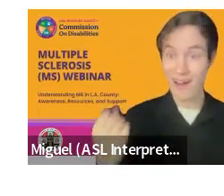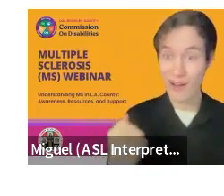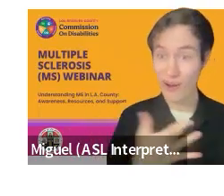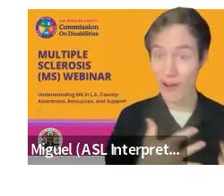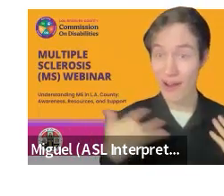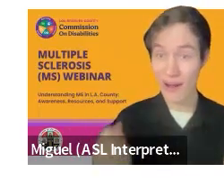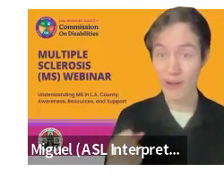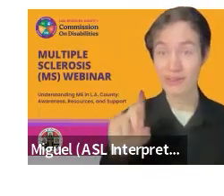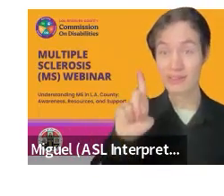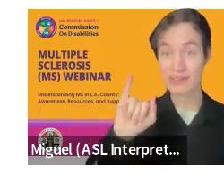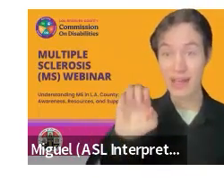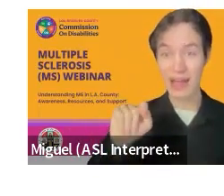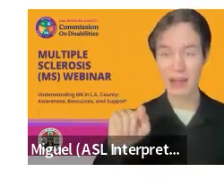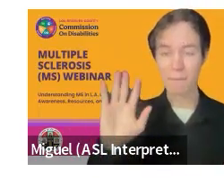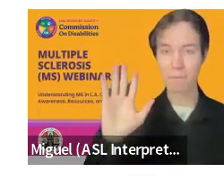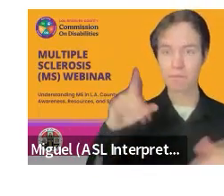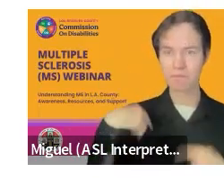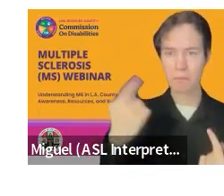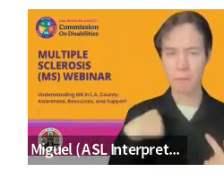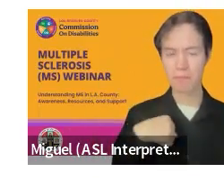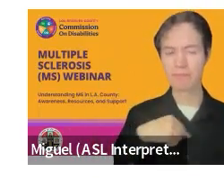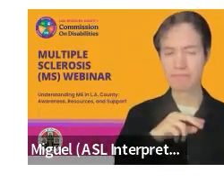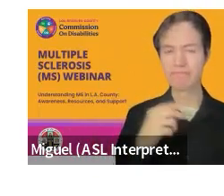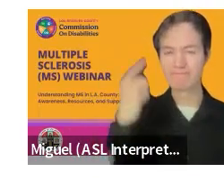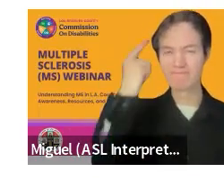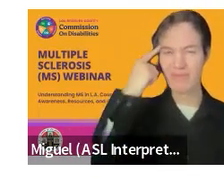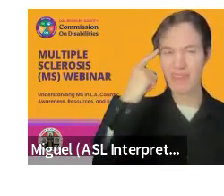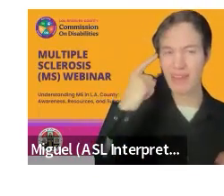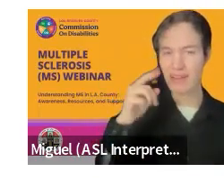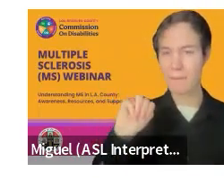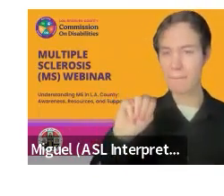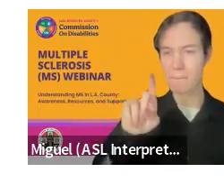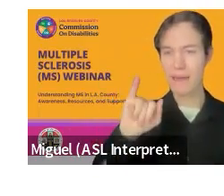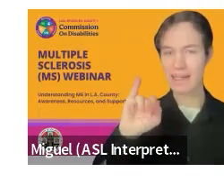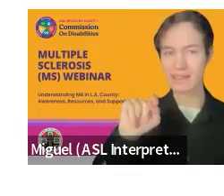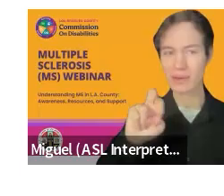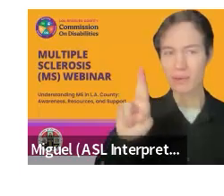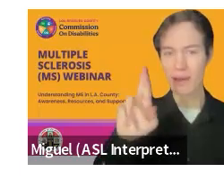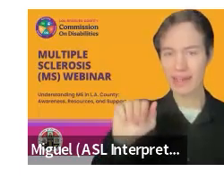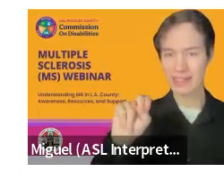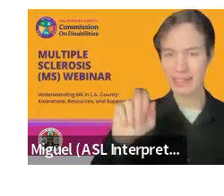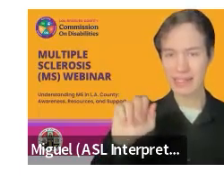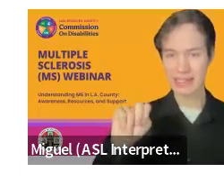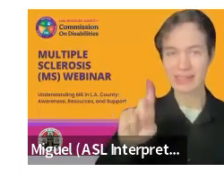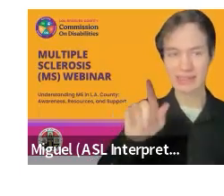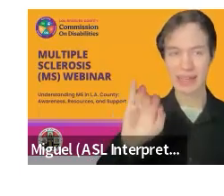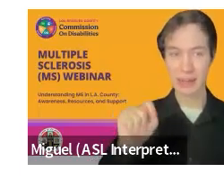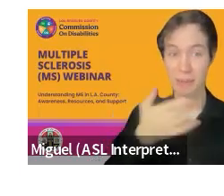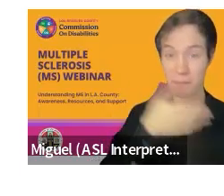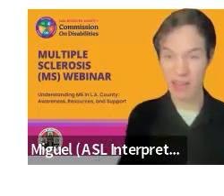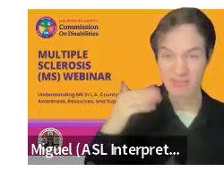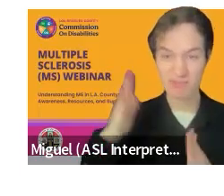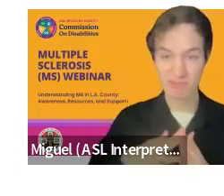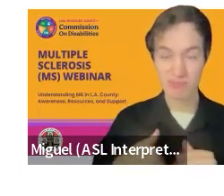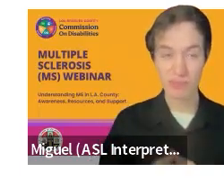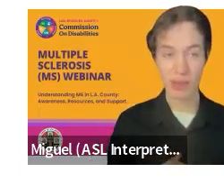diet seems to be the best of the diets. I make sure they have cardiovascular risk factors managed with their primary